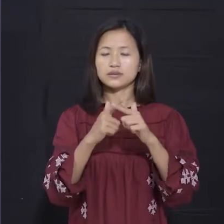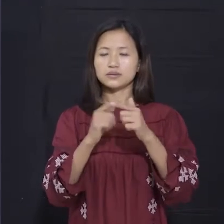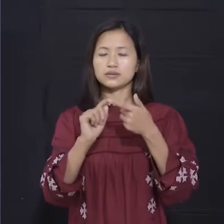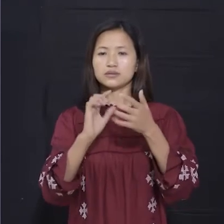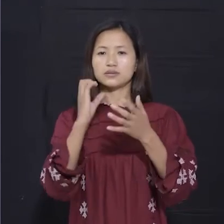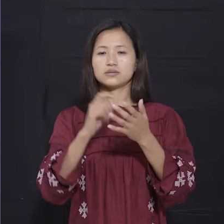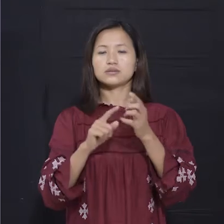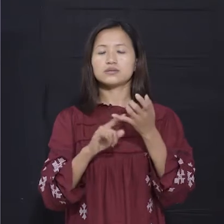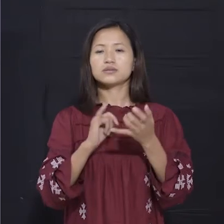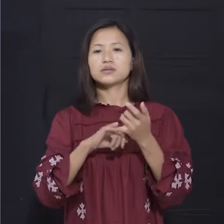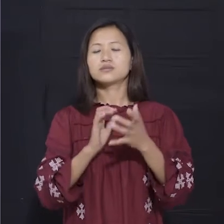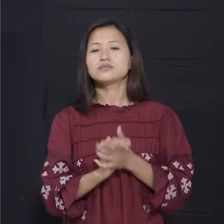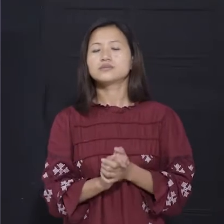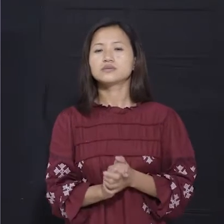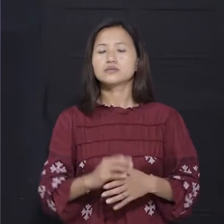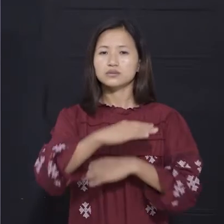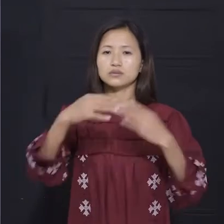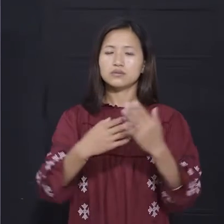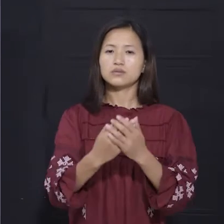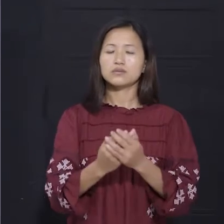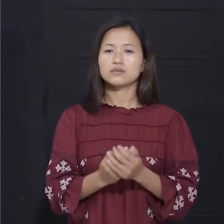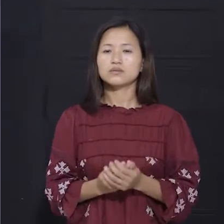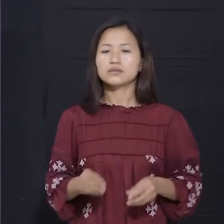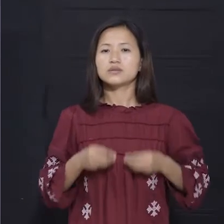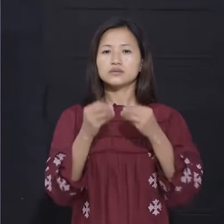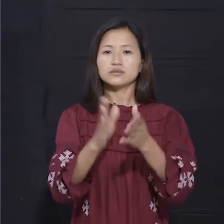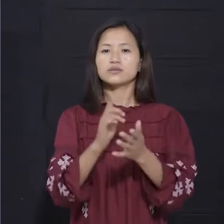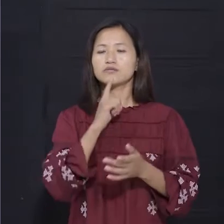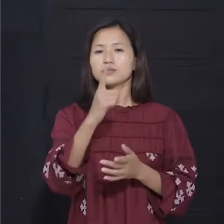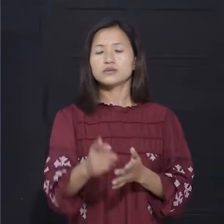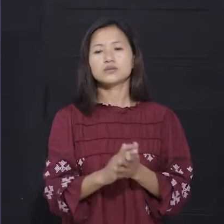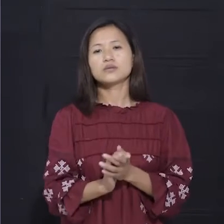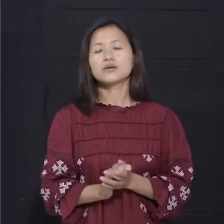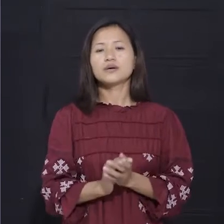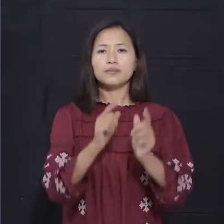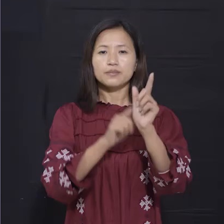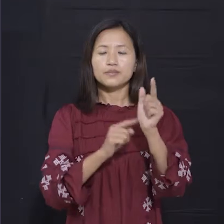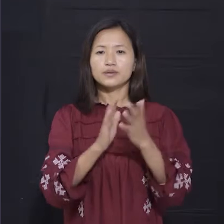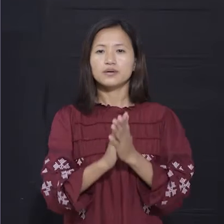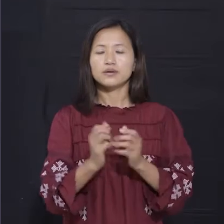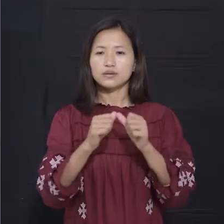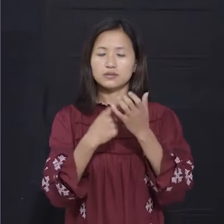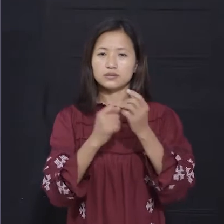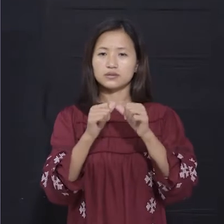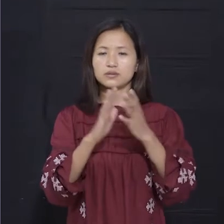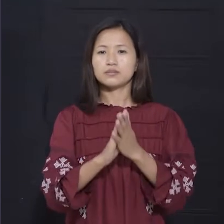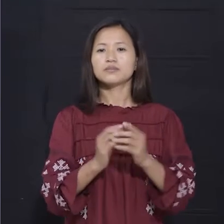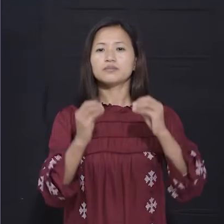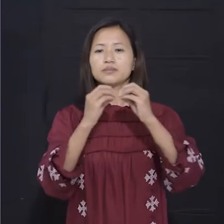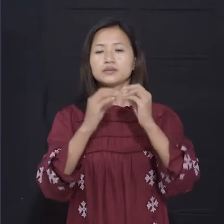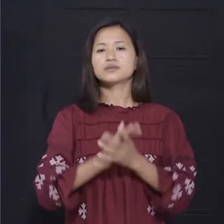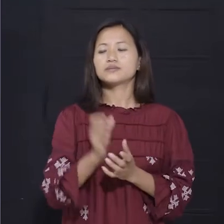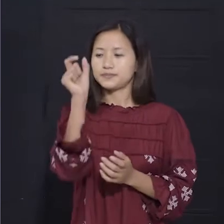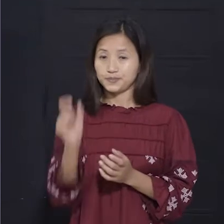discovery, right? And it was all given, all this information was given by Aryabhatta. And apart from that,